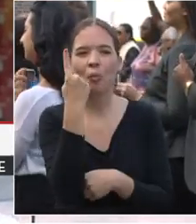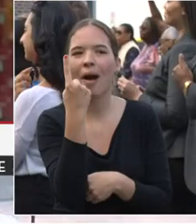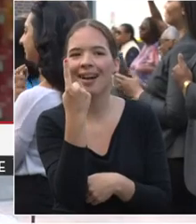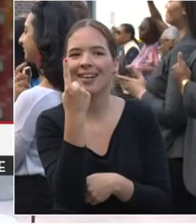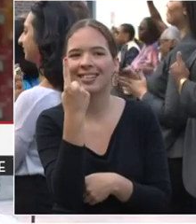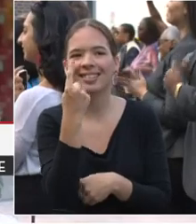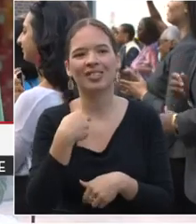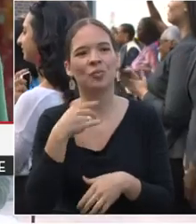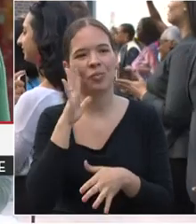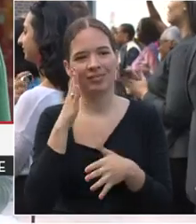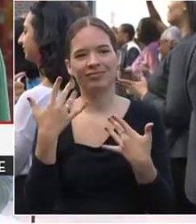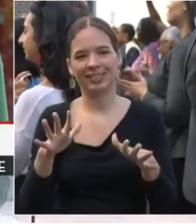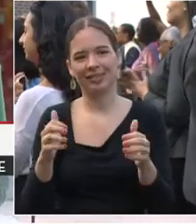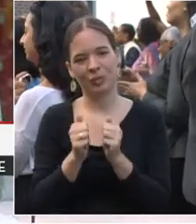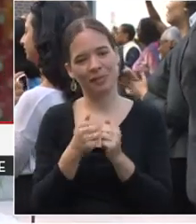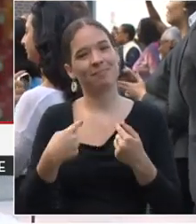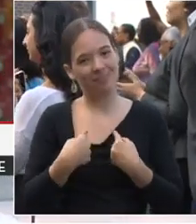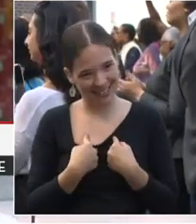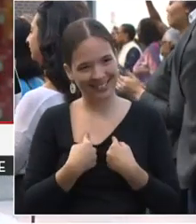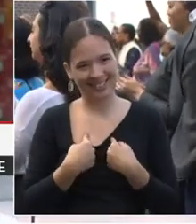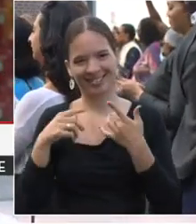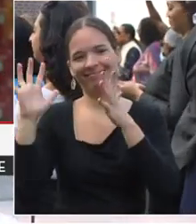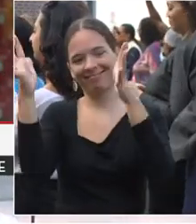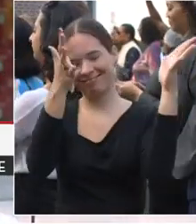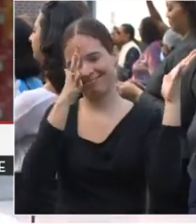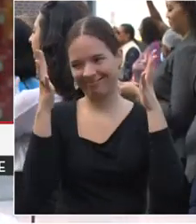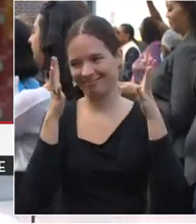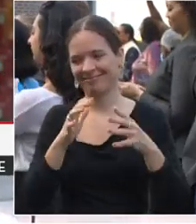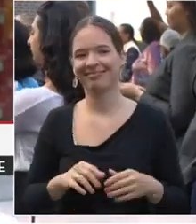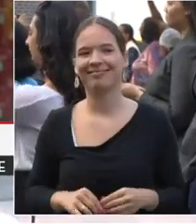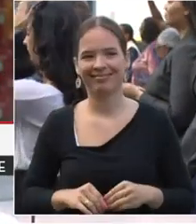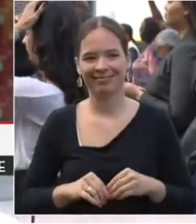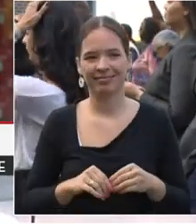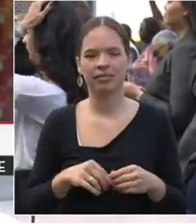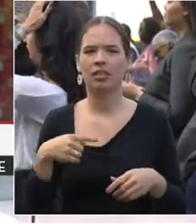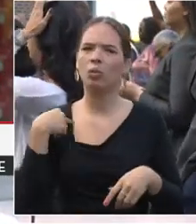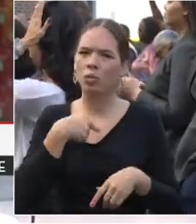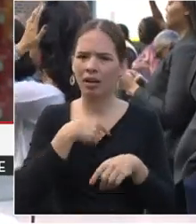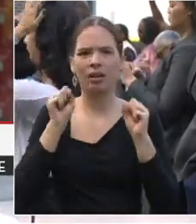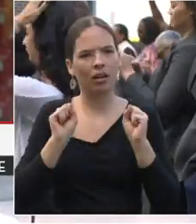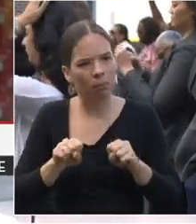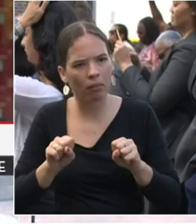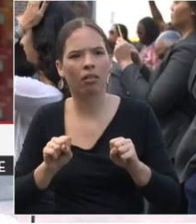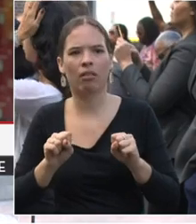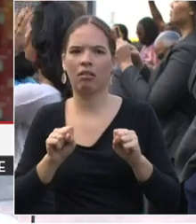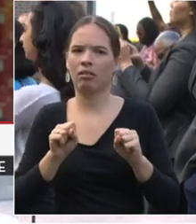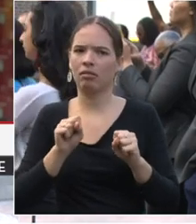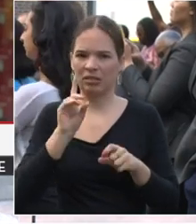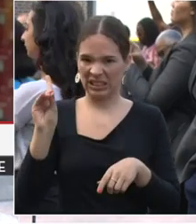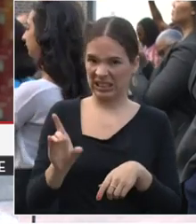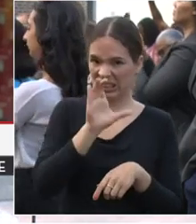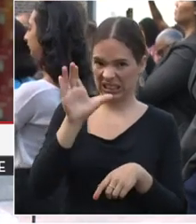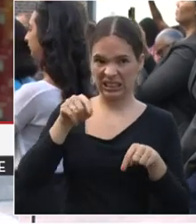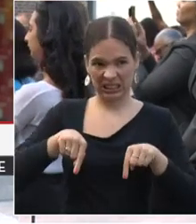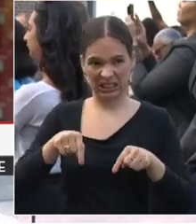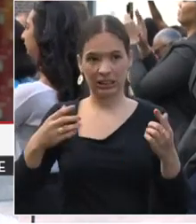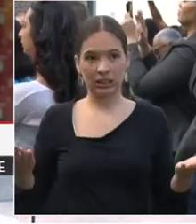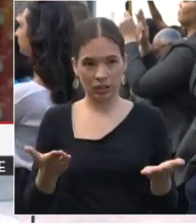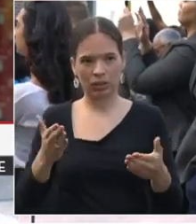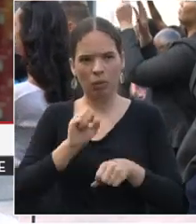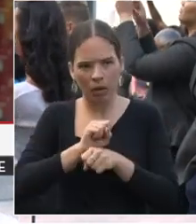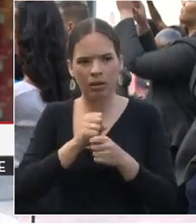because we have been able as a city to work on